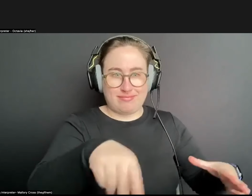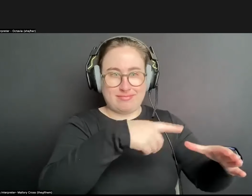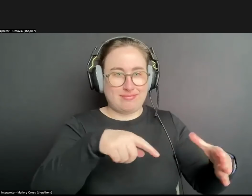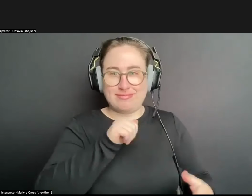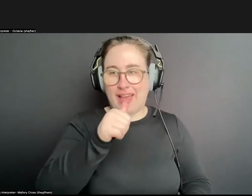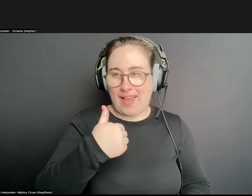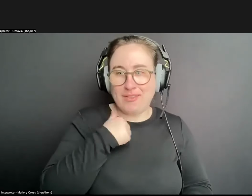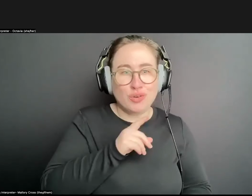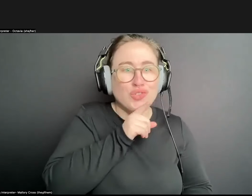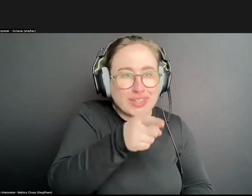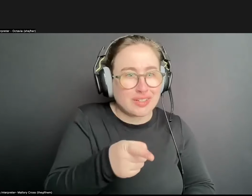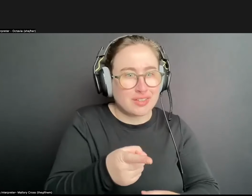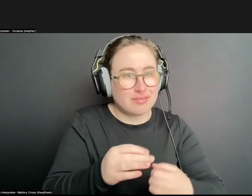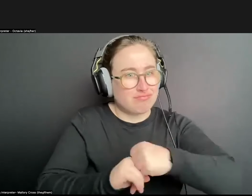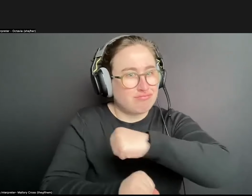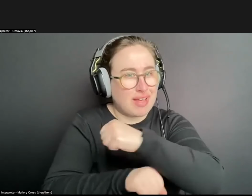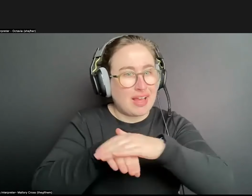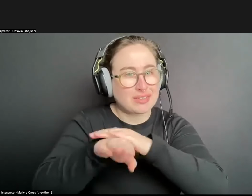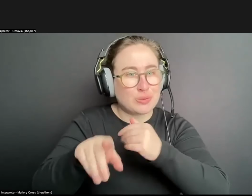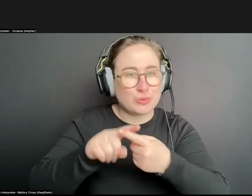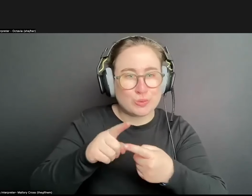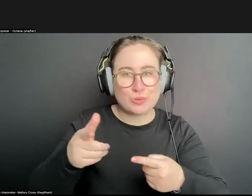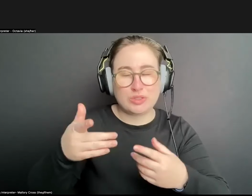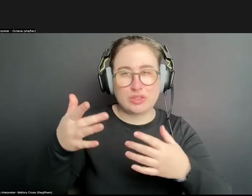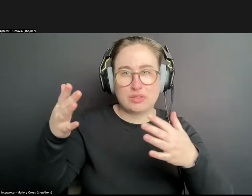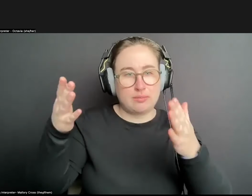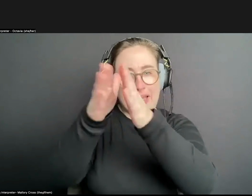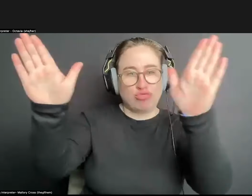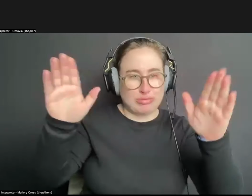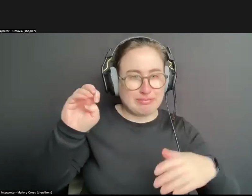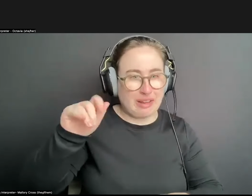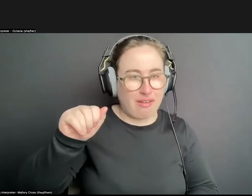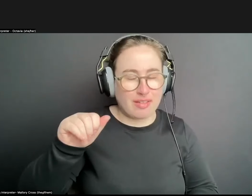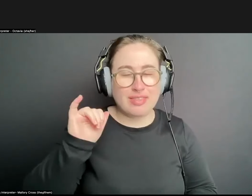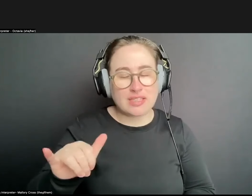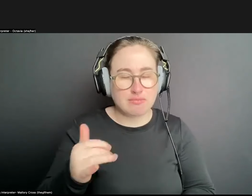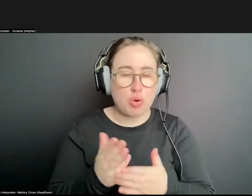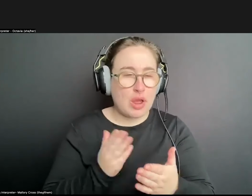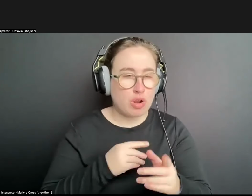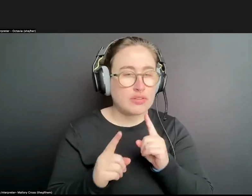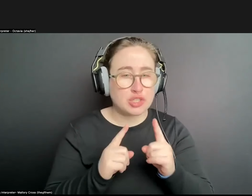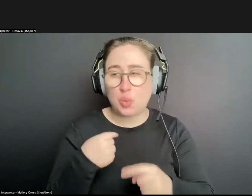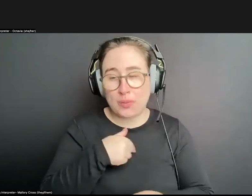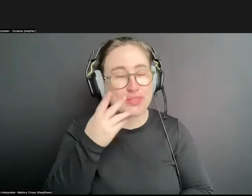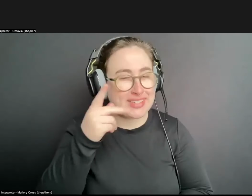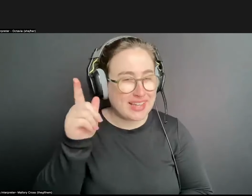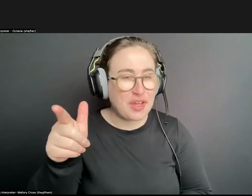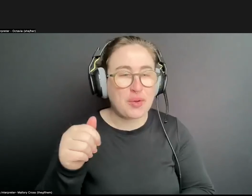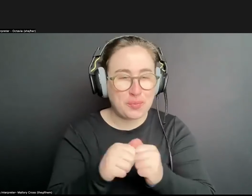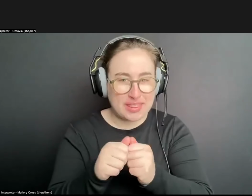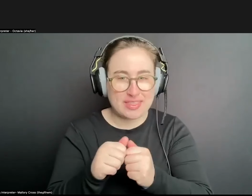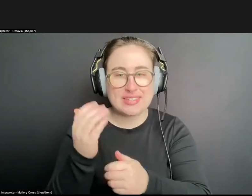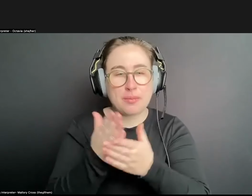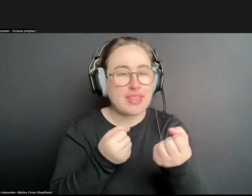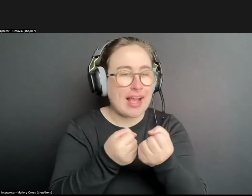to mainstream media. It's very much sort of at the heart of the conversation we're gonna have a little bit later on with one of the sort of